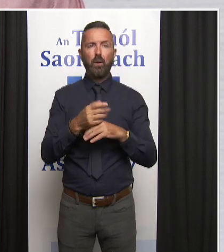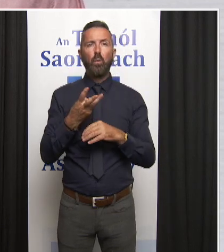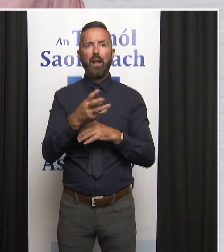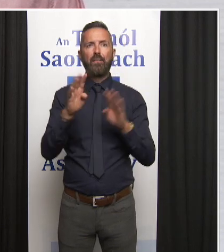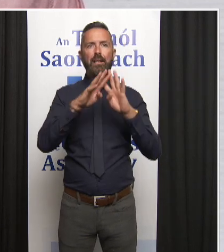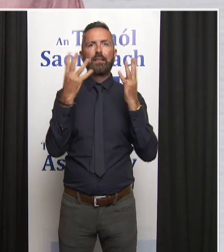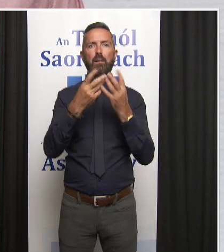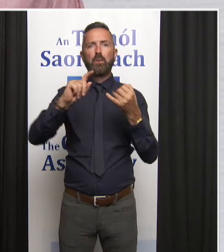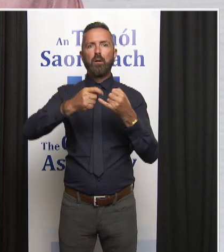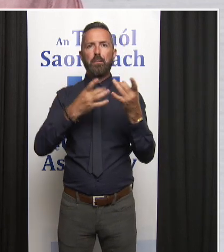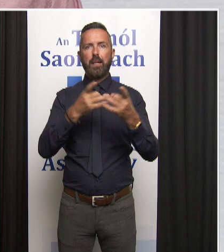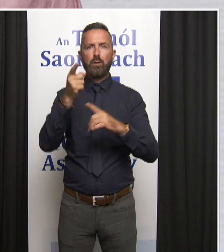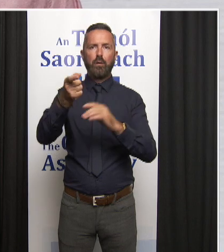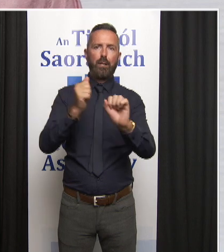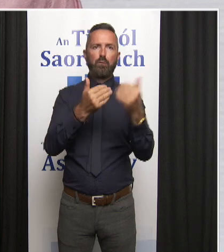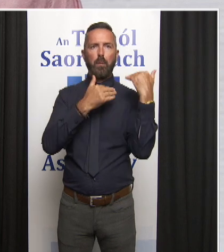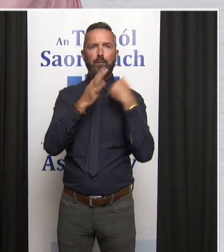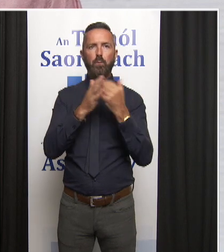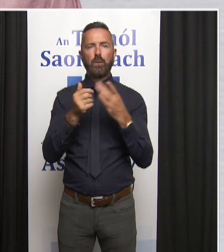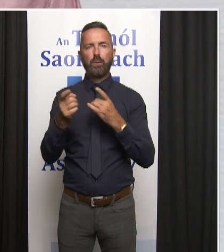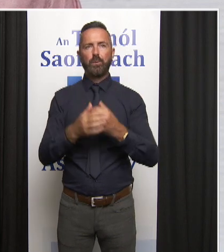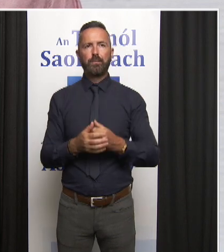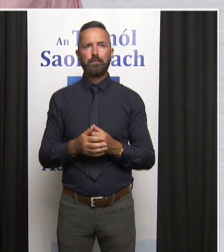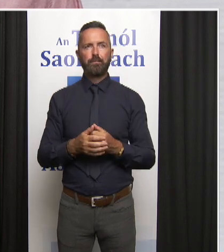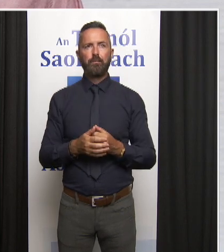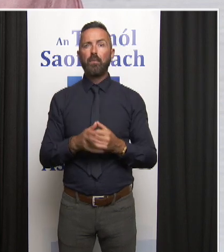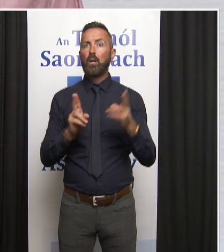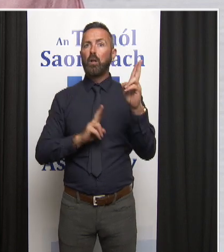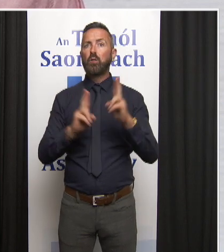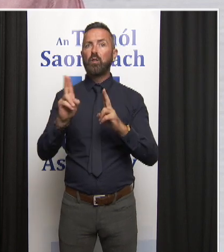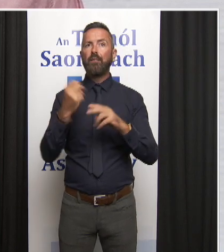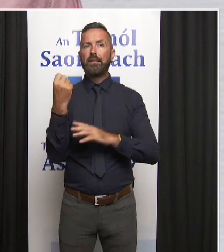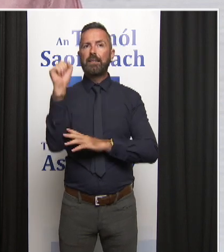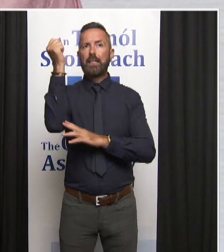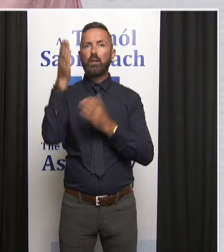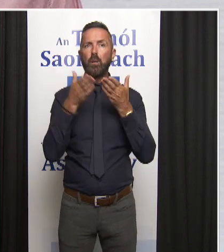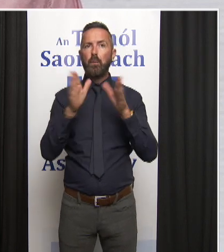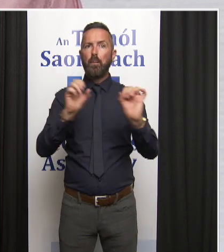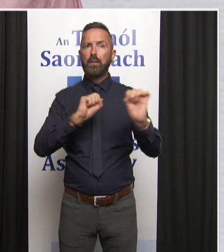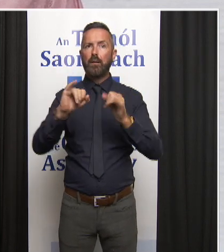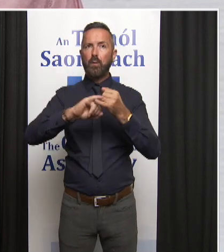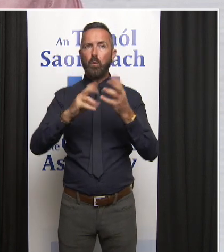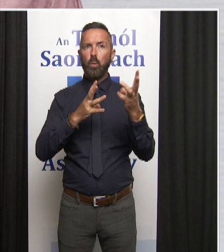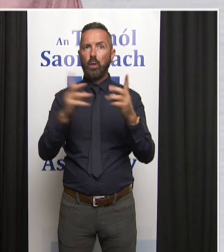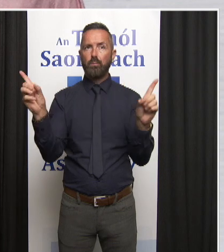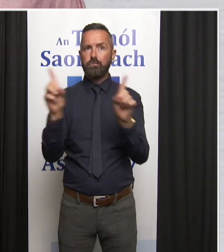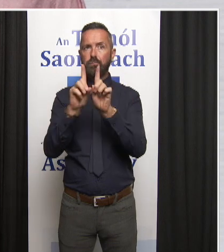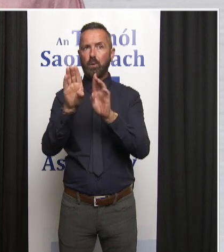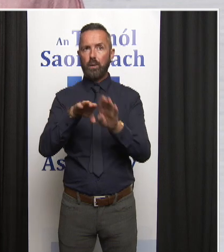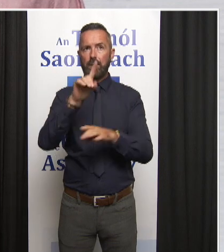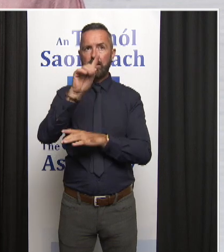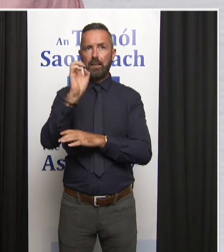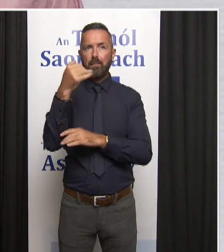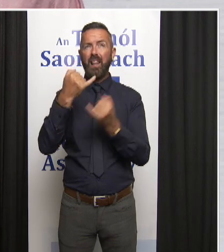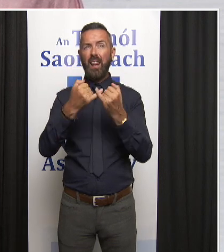to. And then we agreed, there should be a senior public servant that would work closely with the DEM. I guess in some ways they'd probably be a bit like a